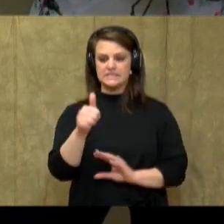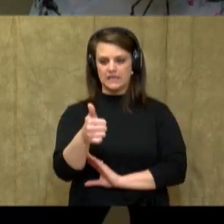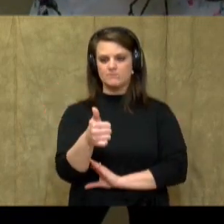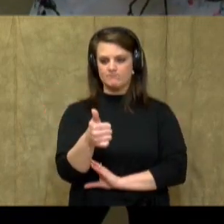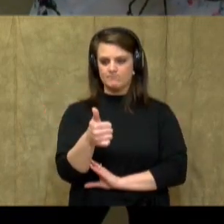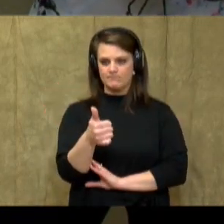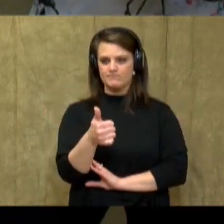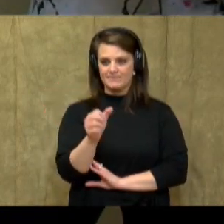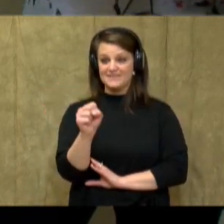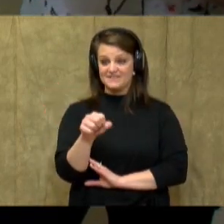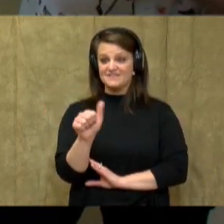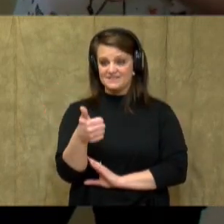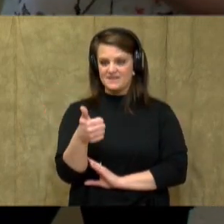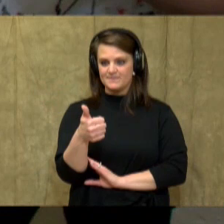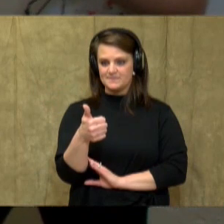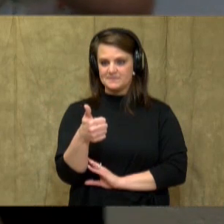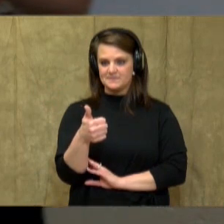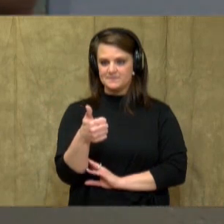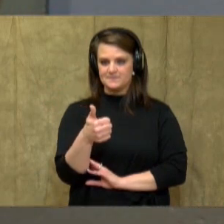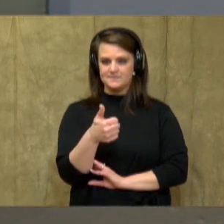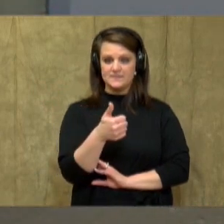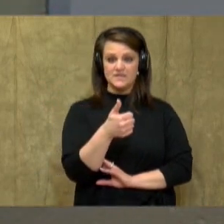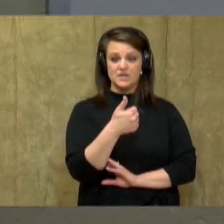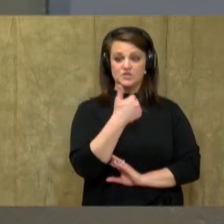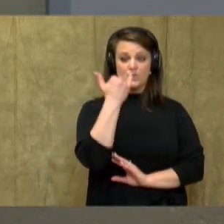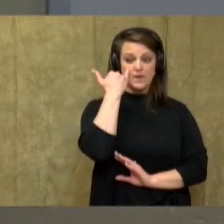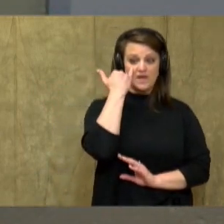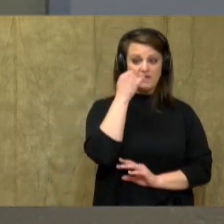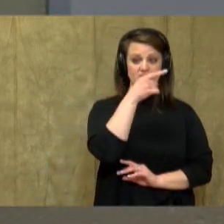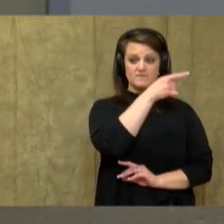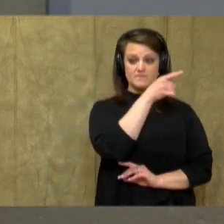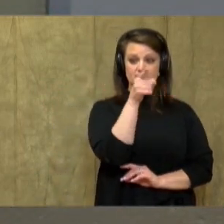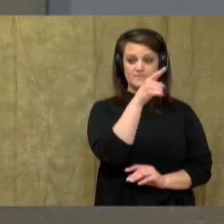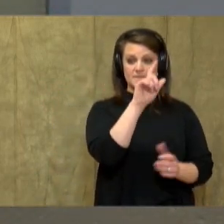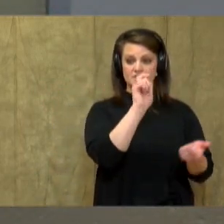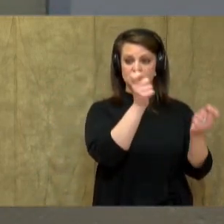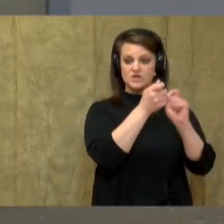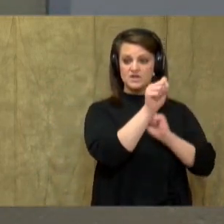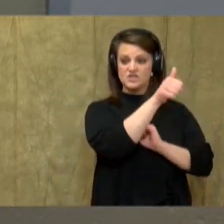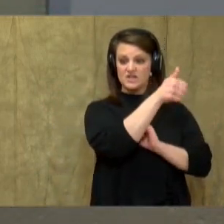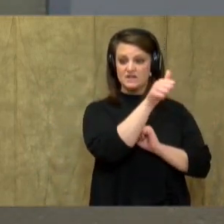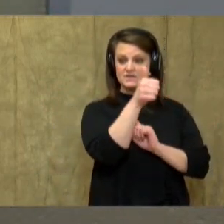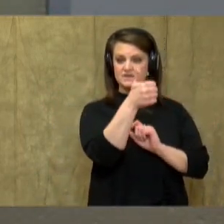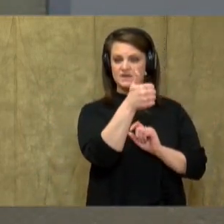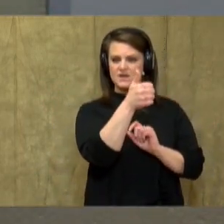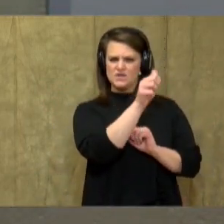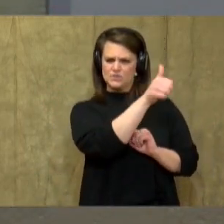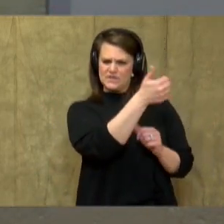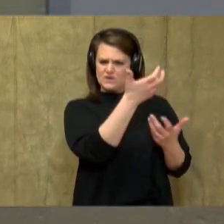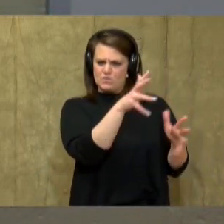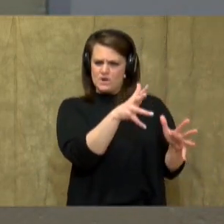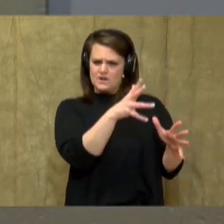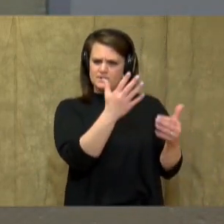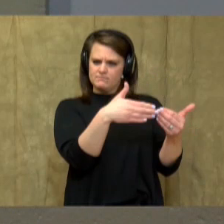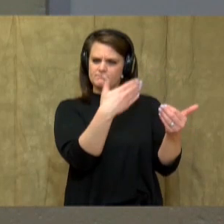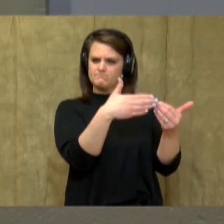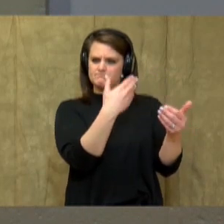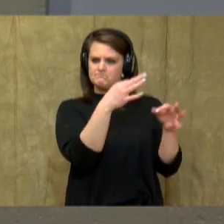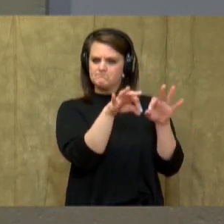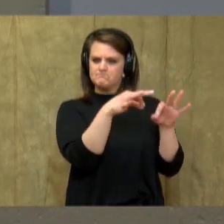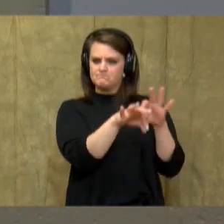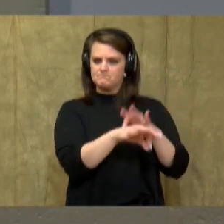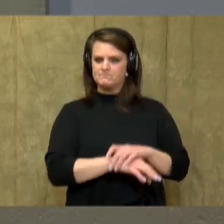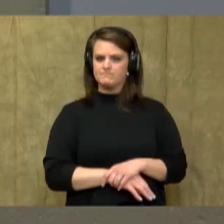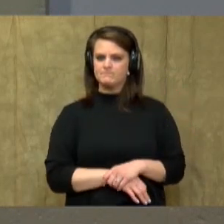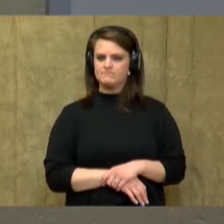10. Yeah. So if I make these both 10, this one already is, that's super simple. And if I write them up and down, I